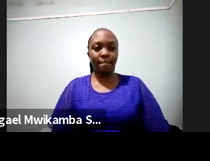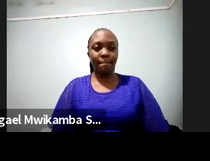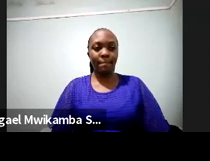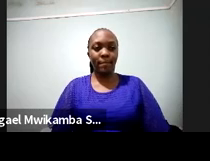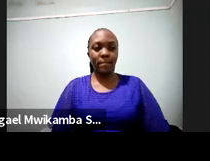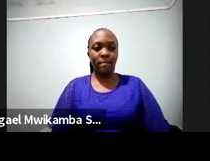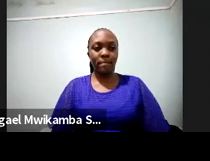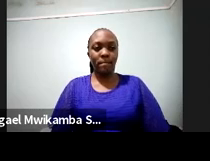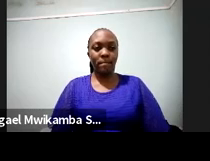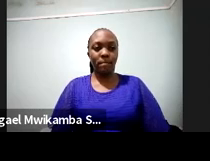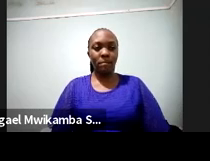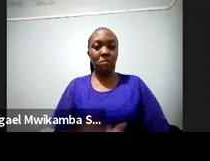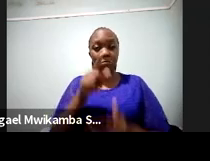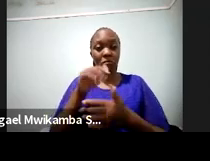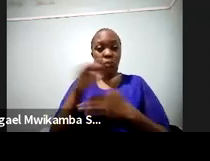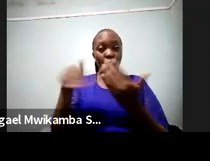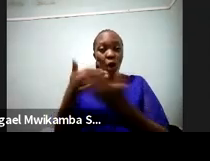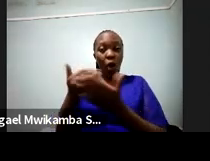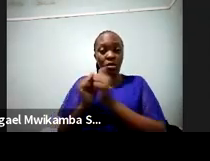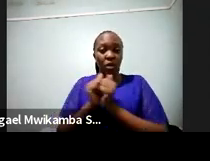Are we all together?